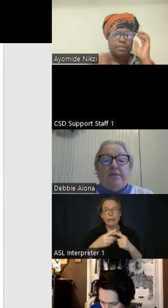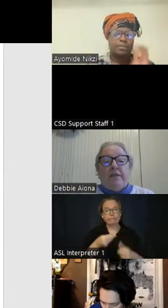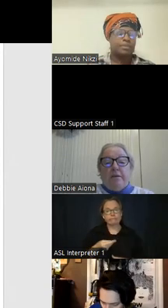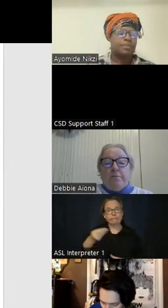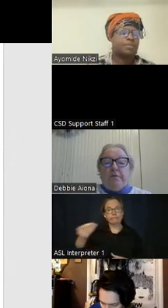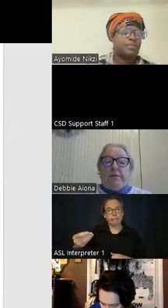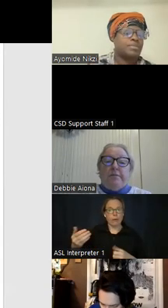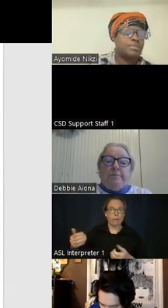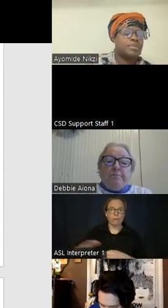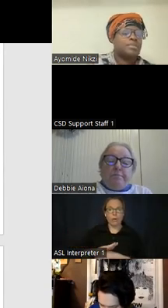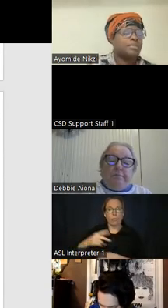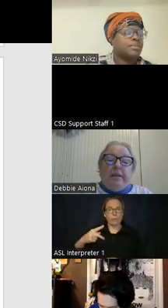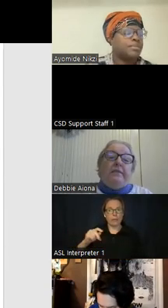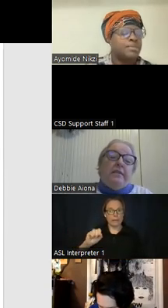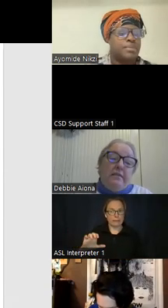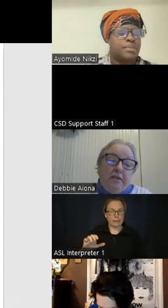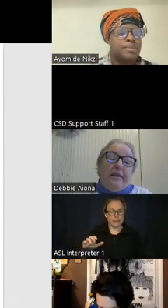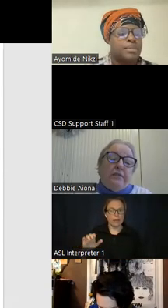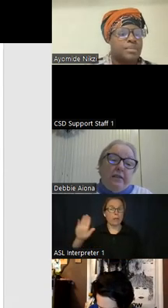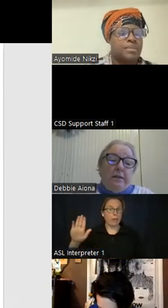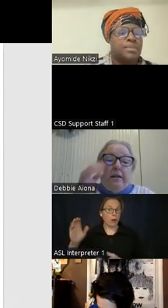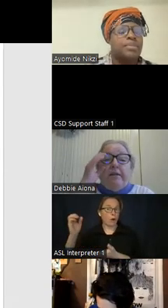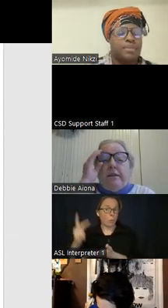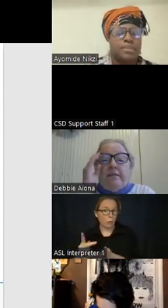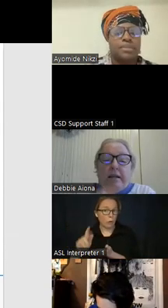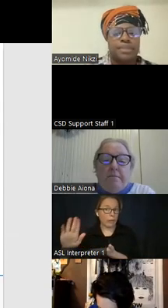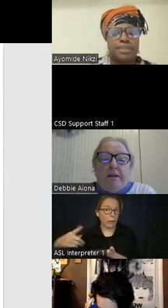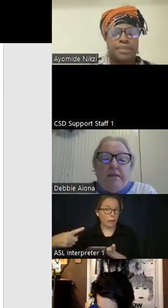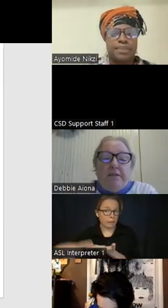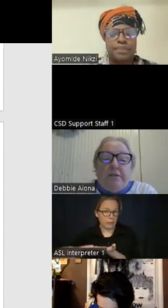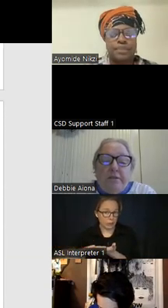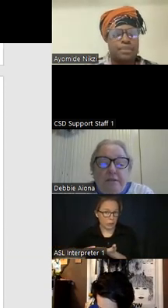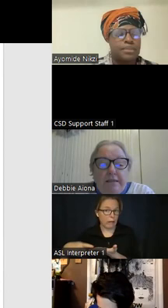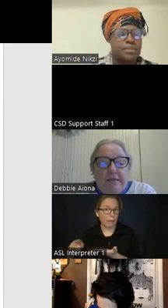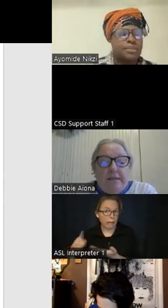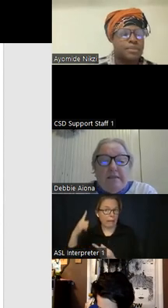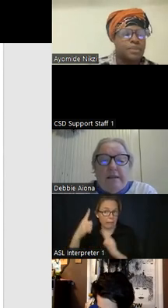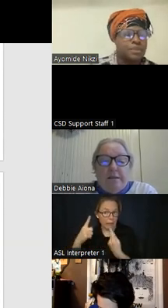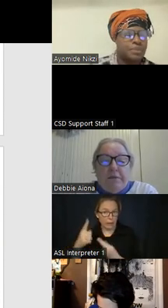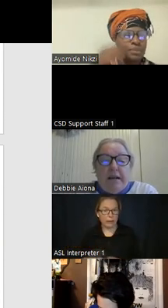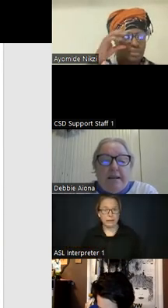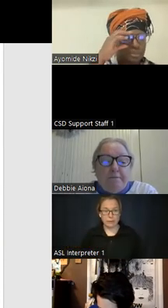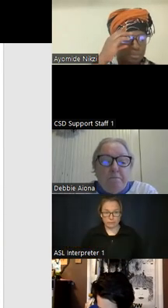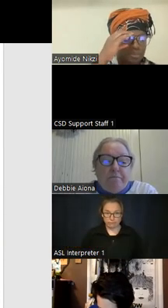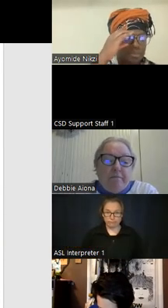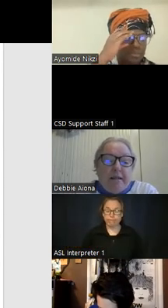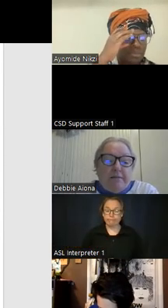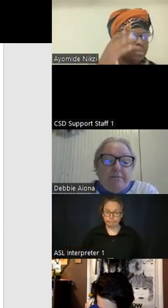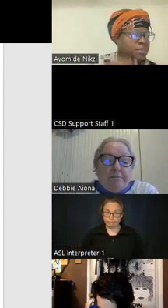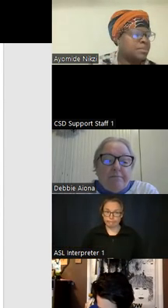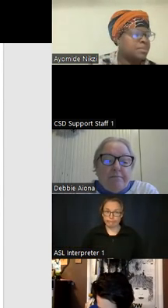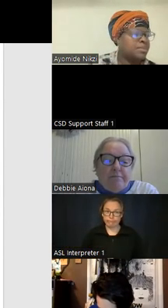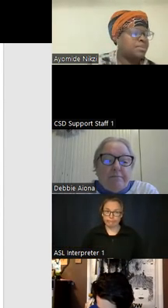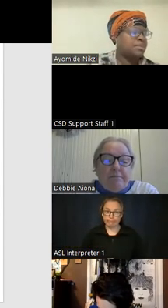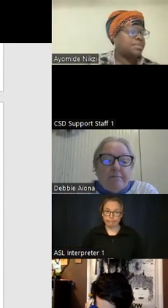PAC for their approval and consideration. I mean, they got to think about it too. So that's the plan.